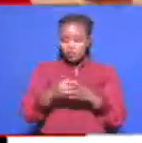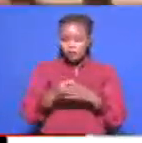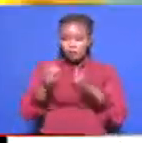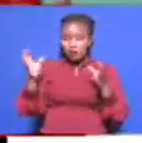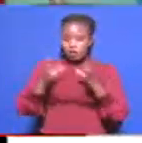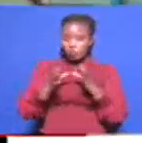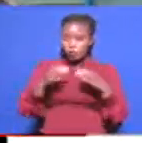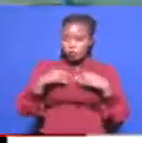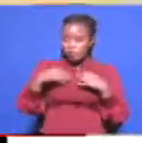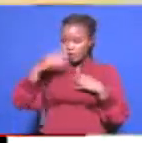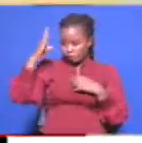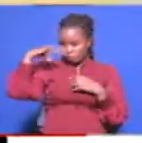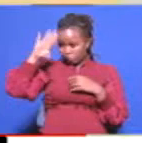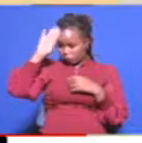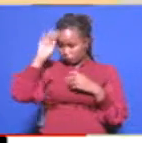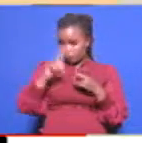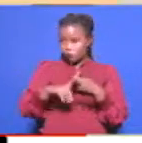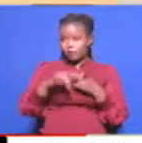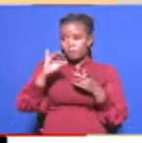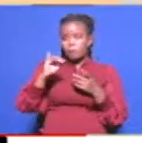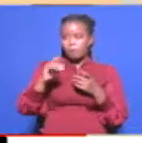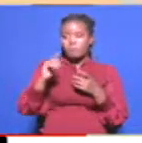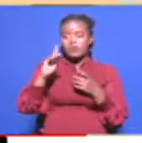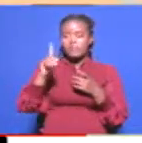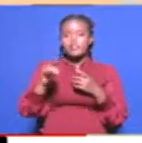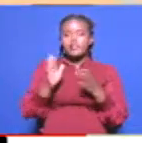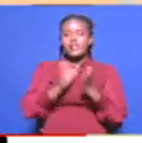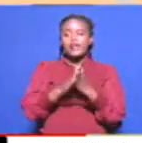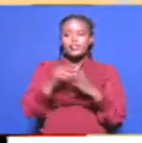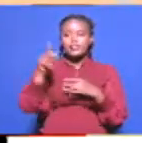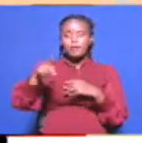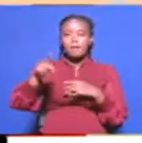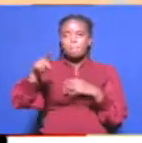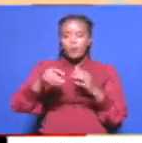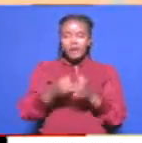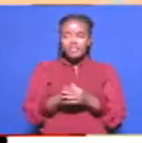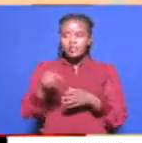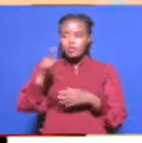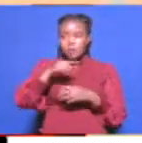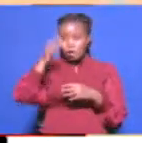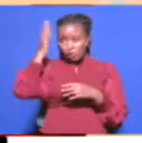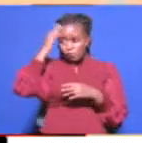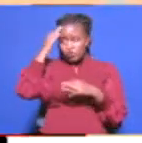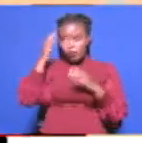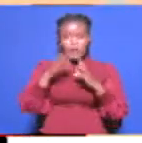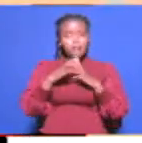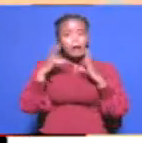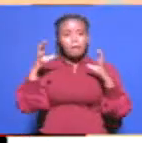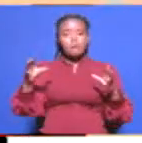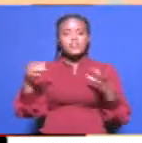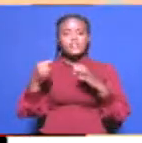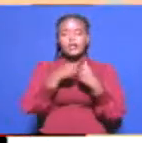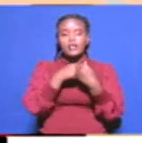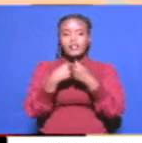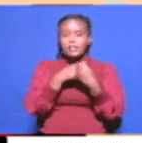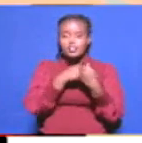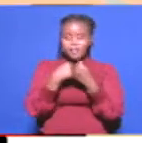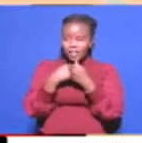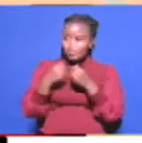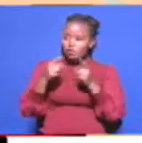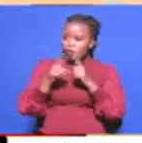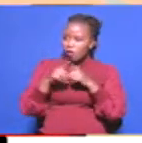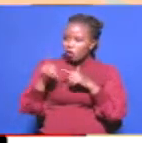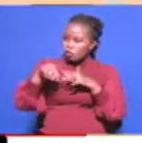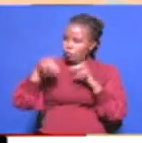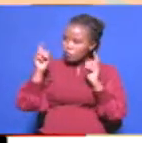Greece, Italy and Poland. We know it's a big challenge ahead of us. We know it's going to be, we're going to need to work so